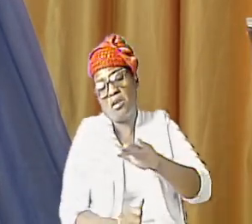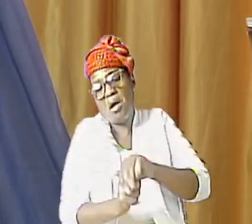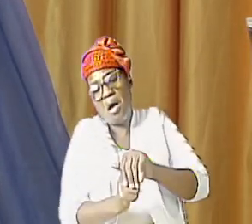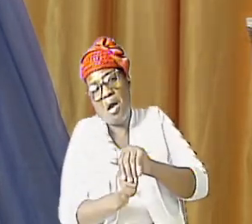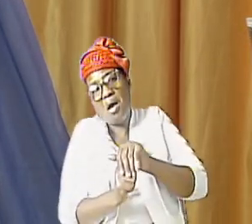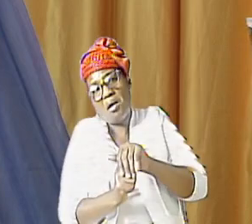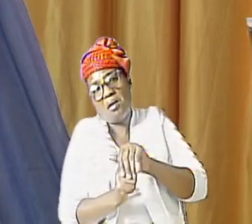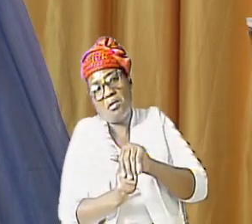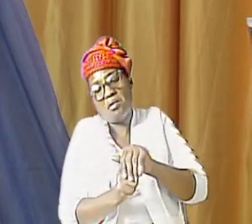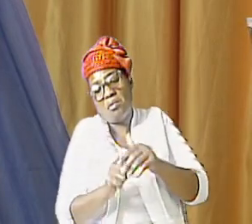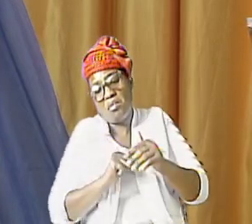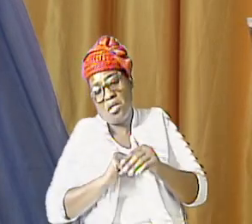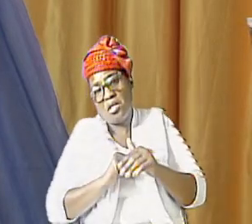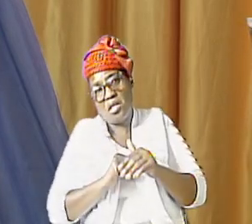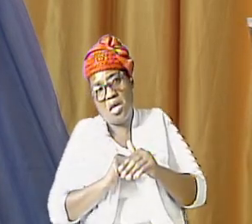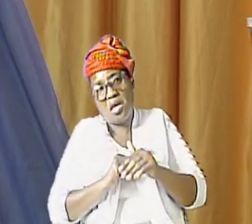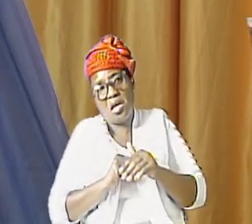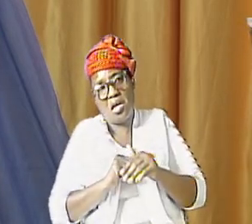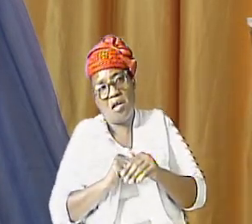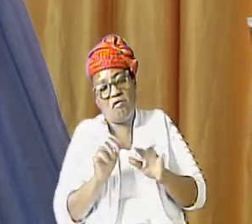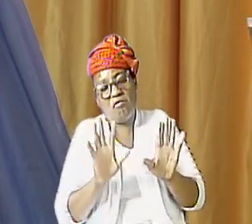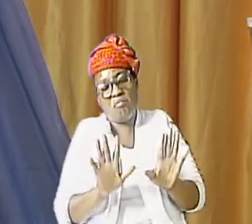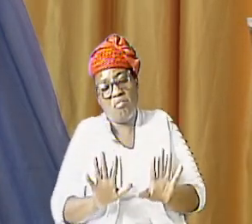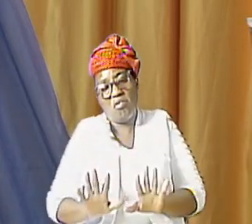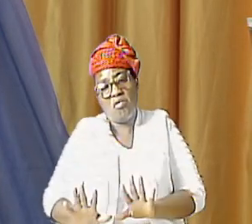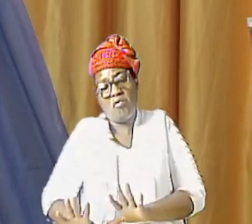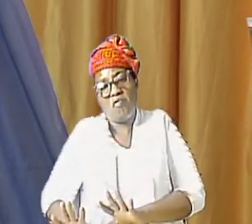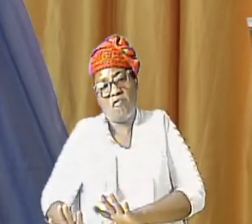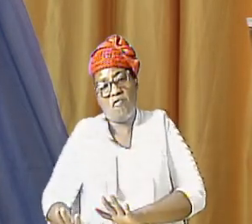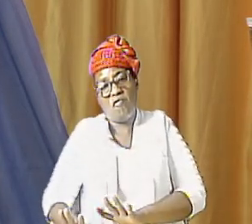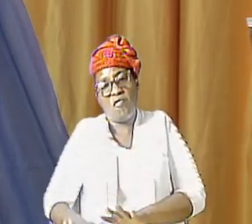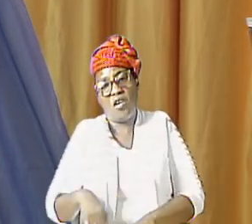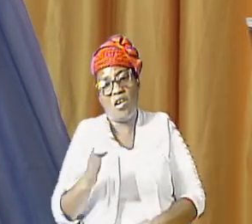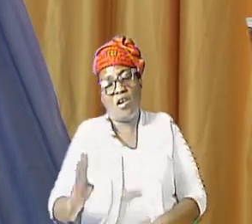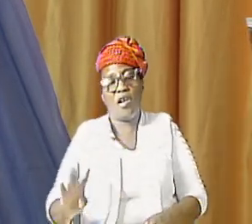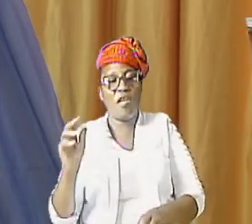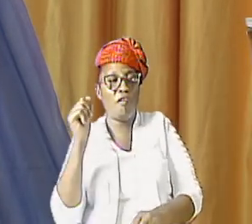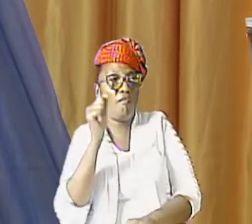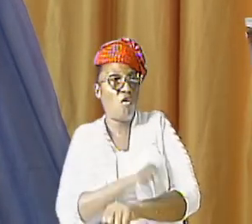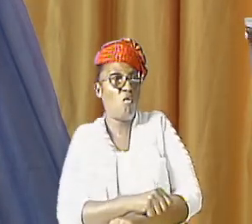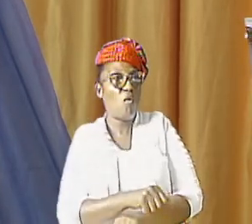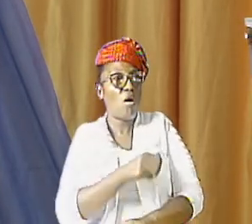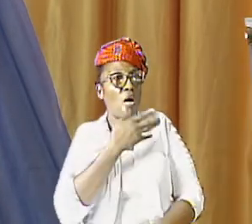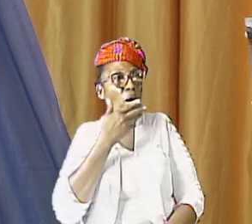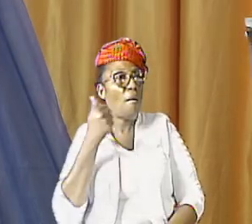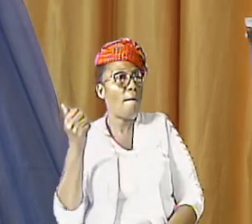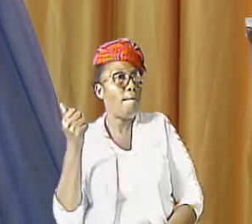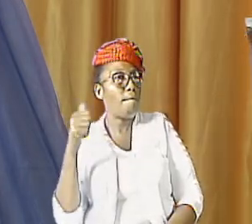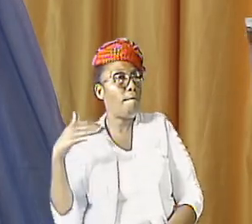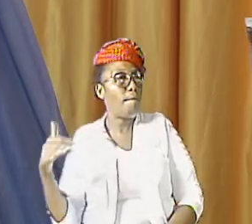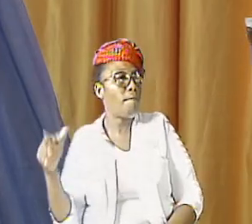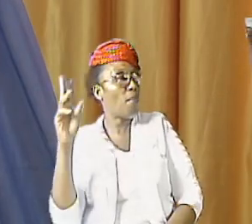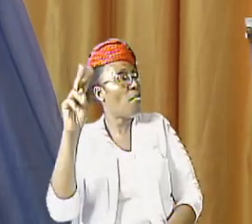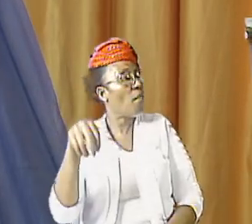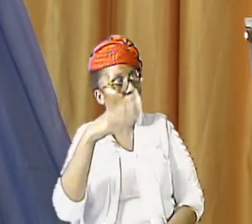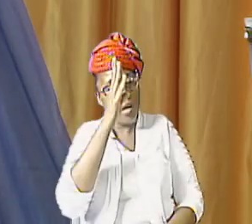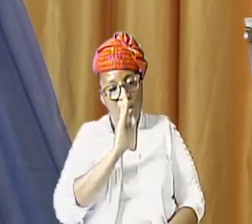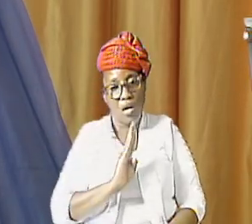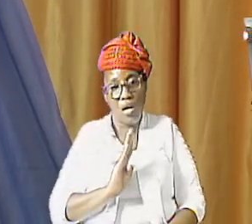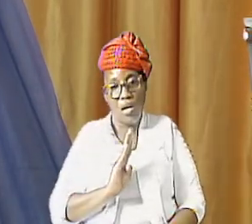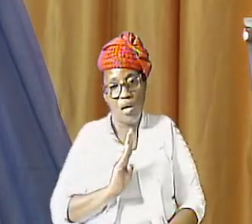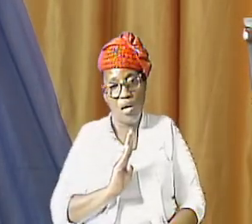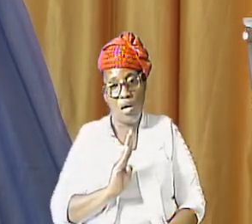hide themselves in bushes, that did not work. A better solution was needed. And God had